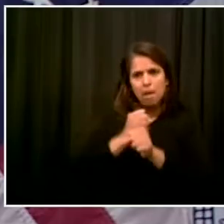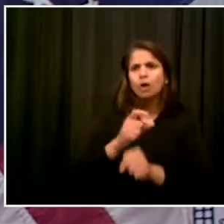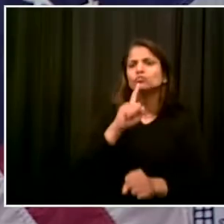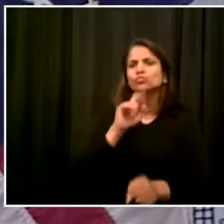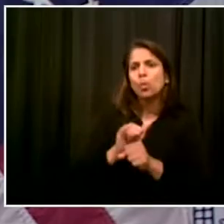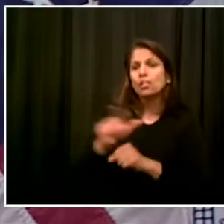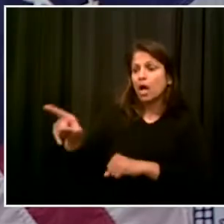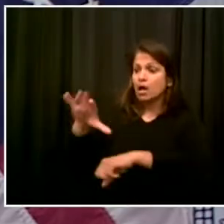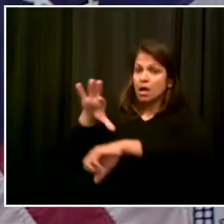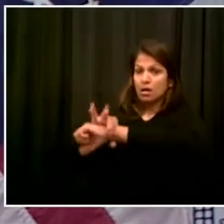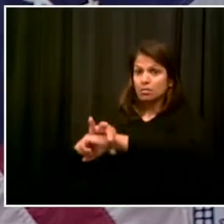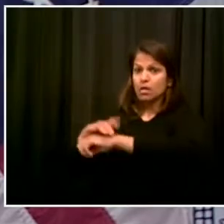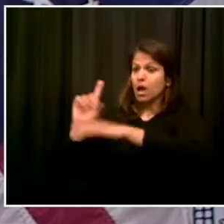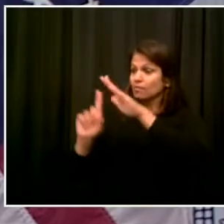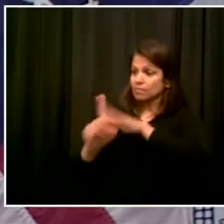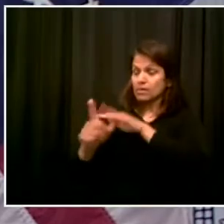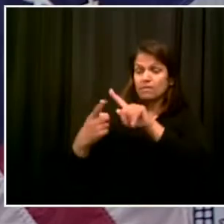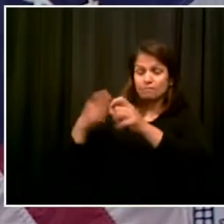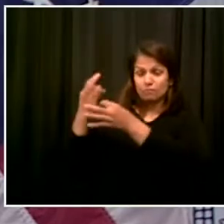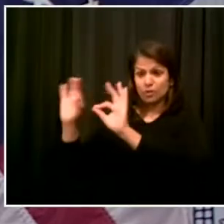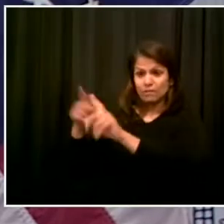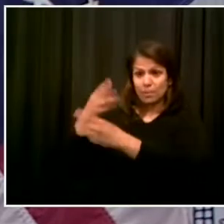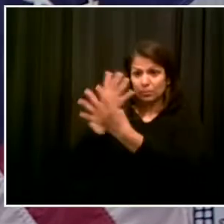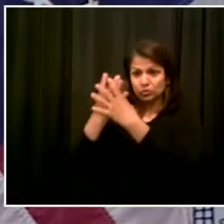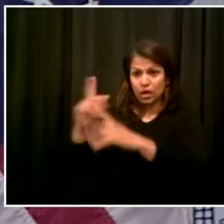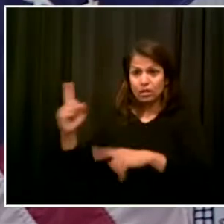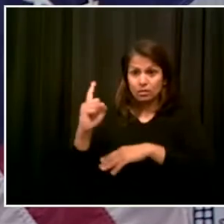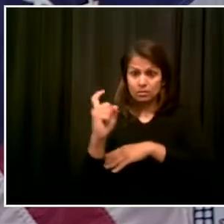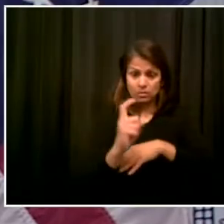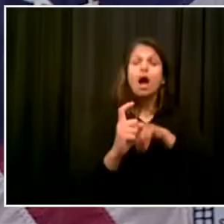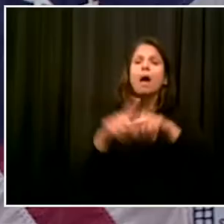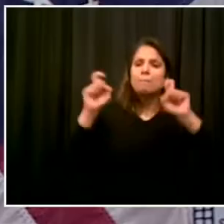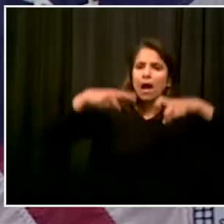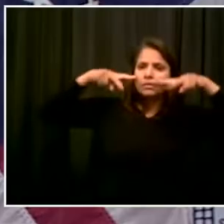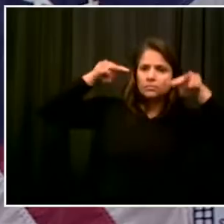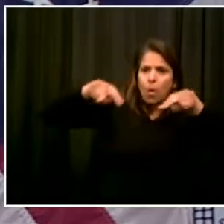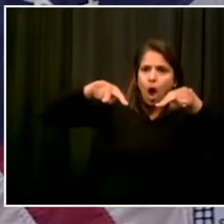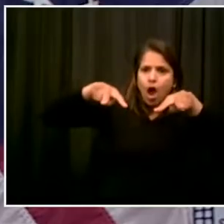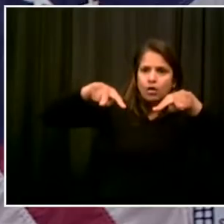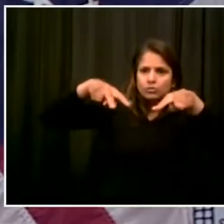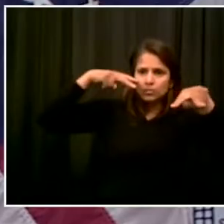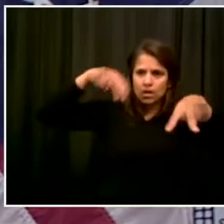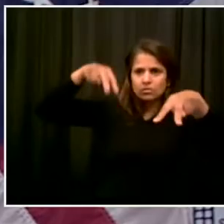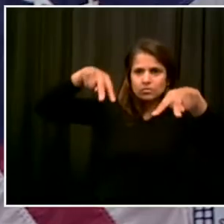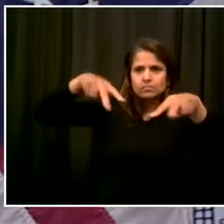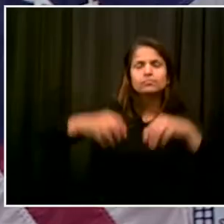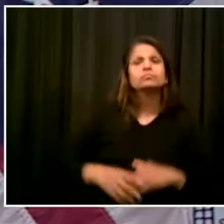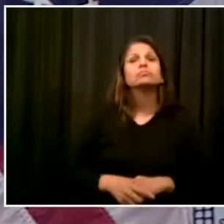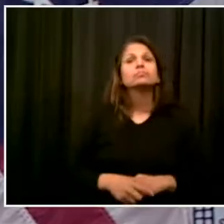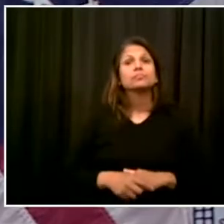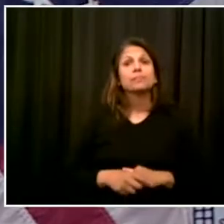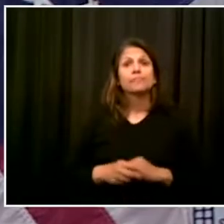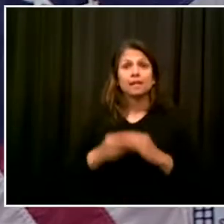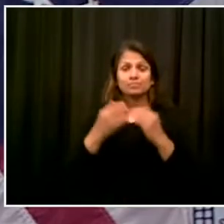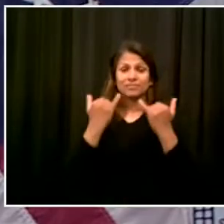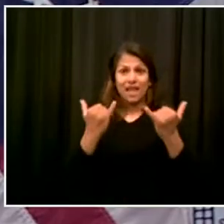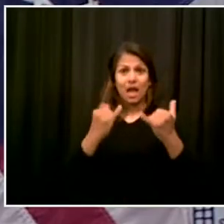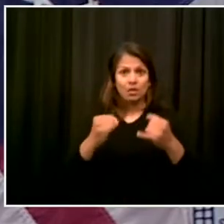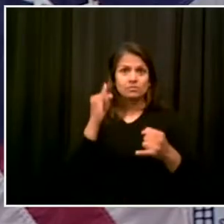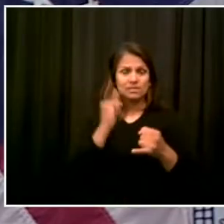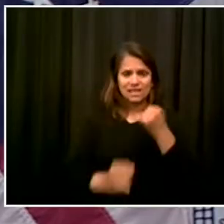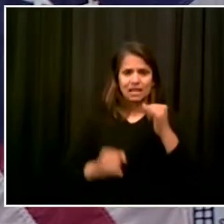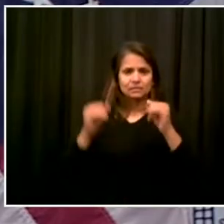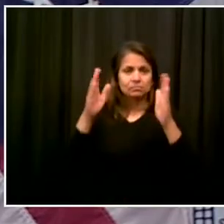Is he really there this time? Hello, Mr. Mayor. I am really here. Gersh, what was that? Were you trying to build up